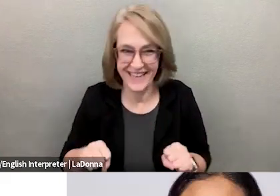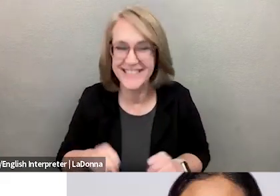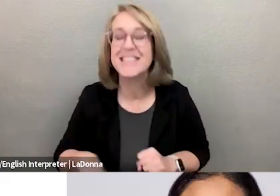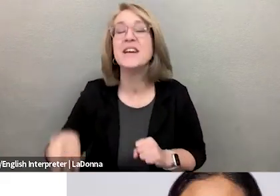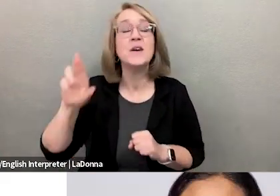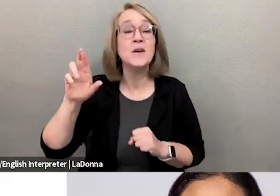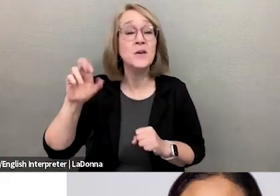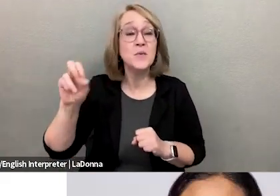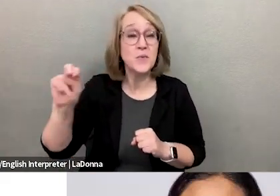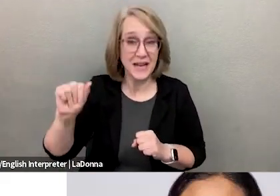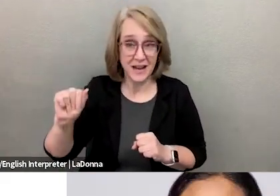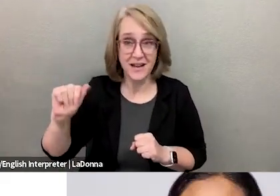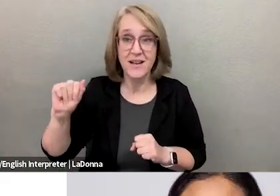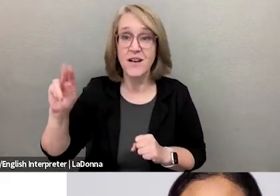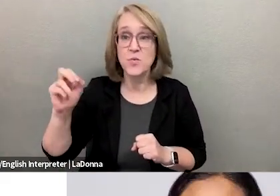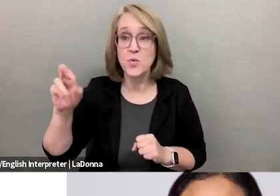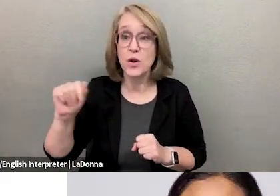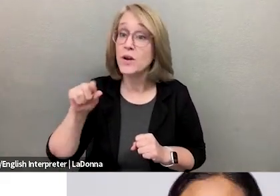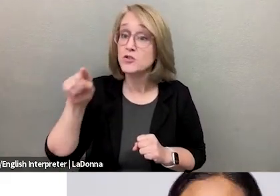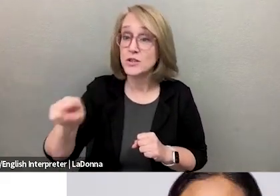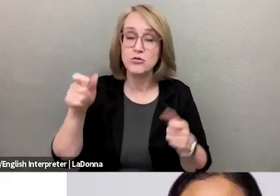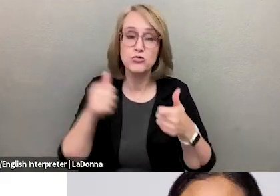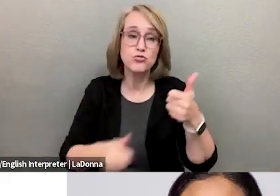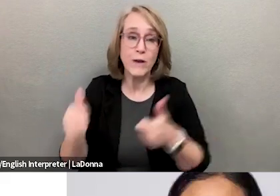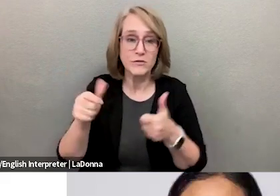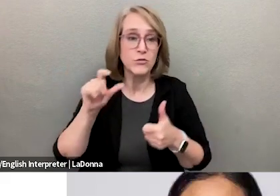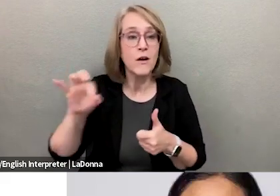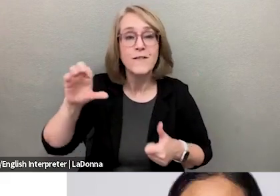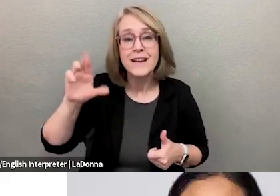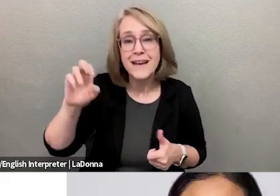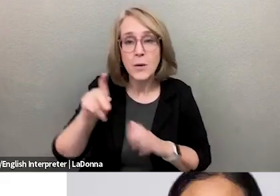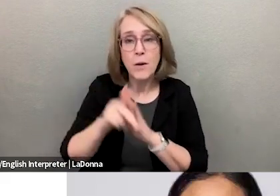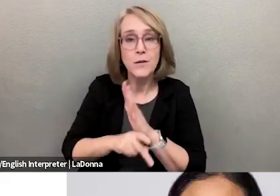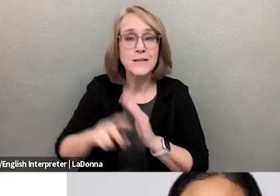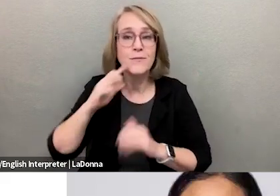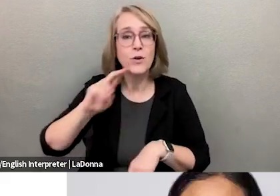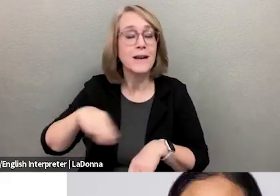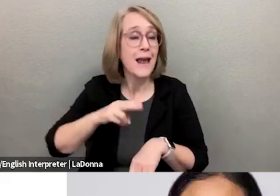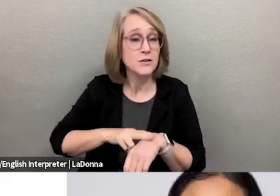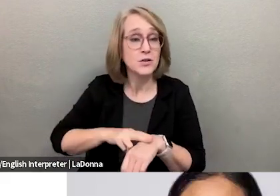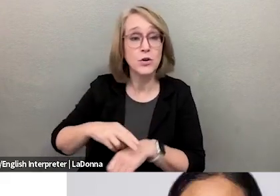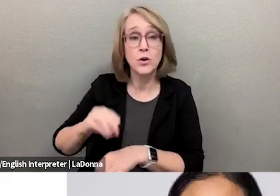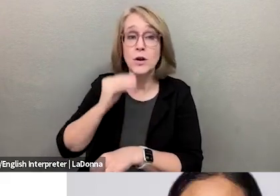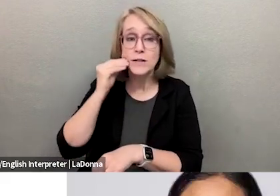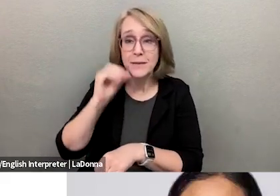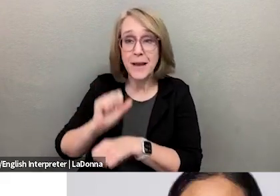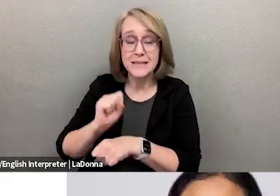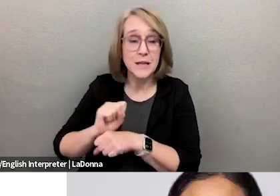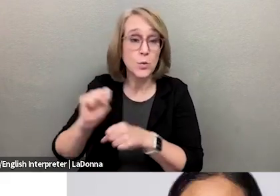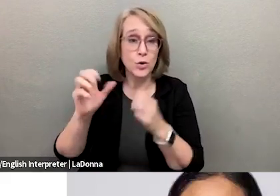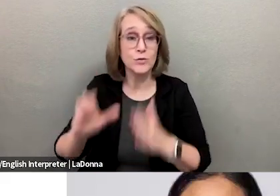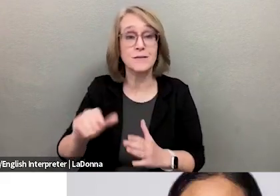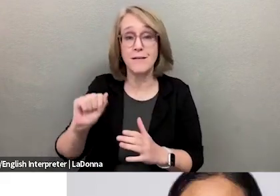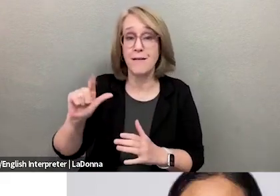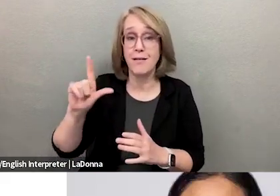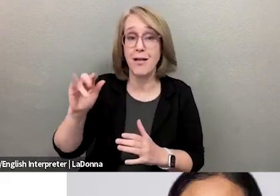Director of Care Policy, the National Domestic Workers Alliance. Welcome. Hi, yeah, for some reason my video, I'm not